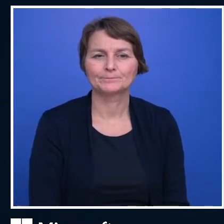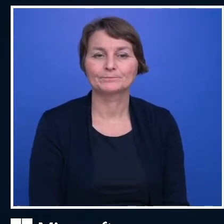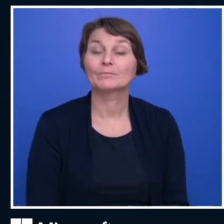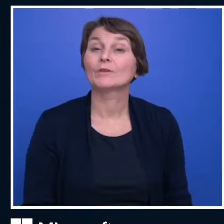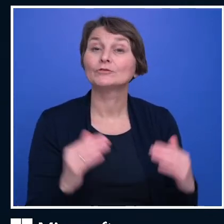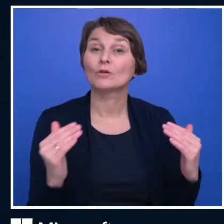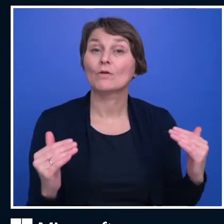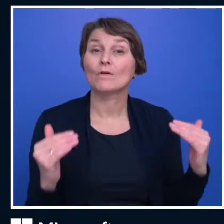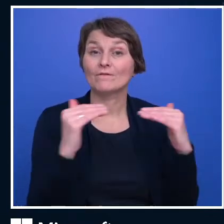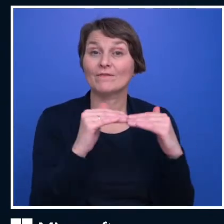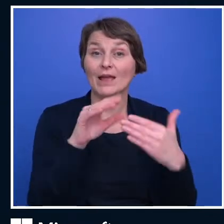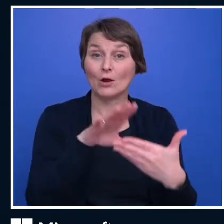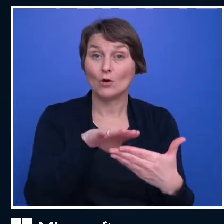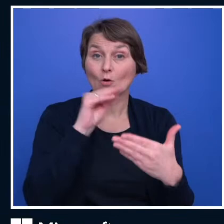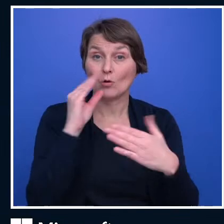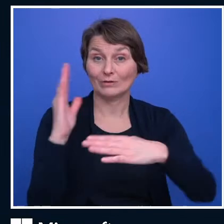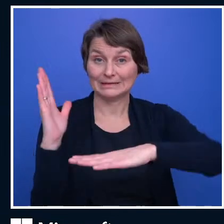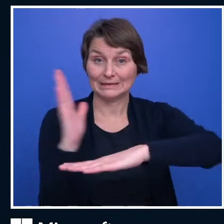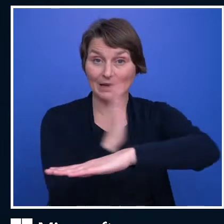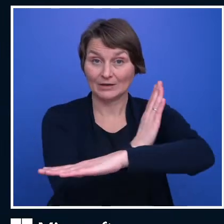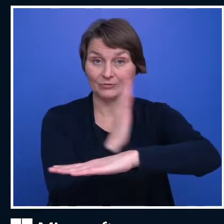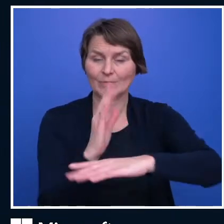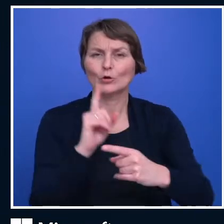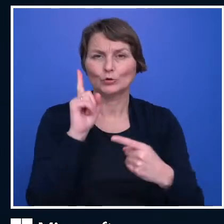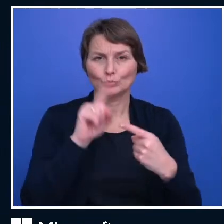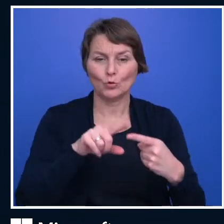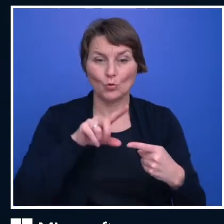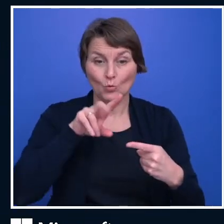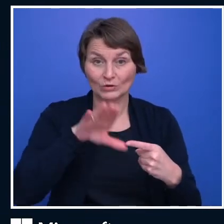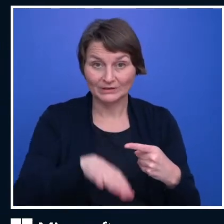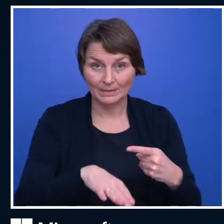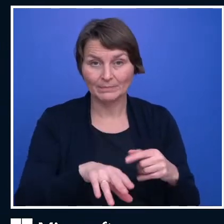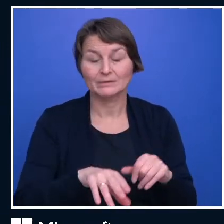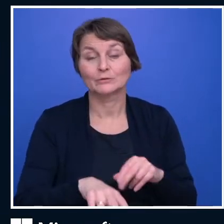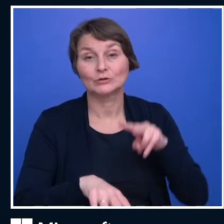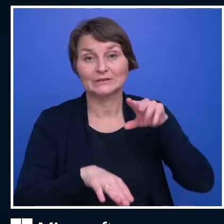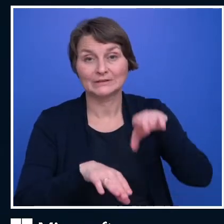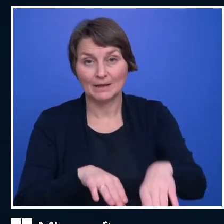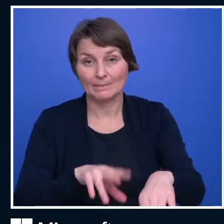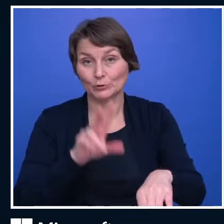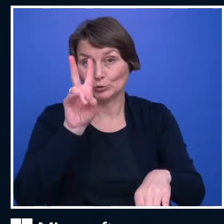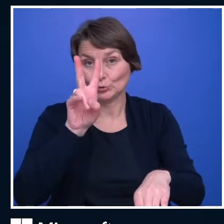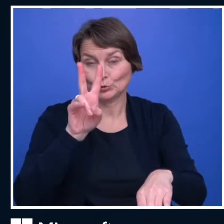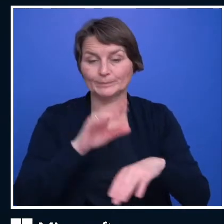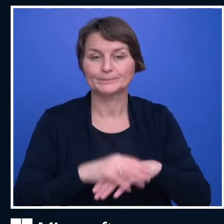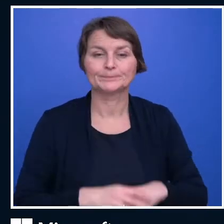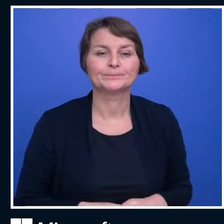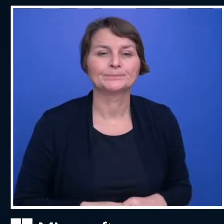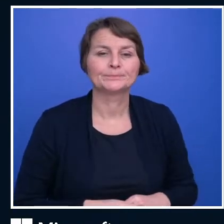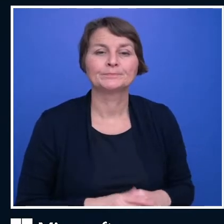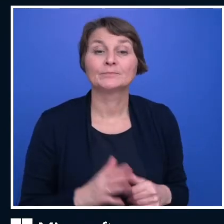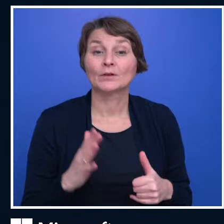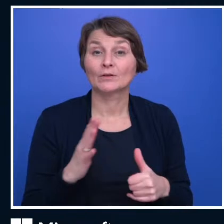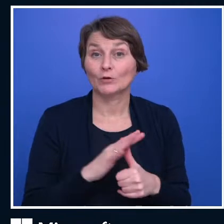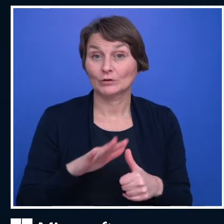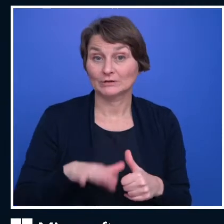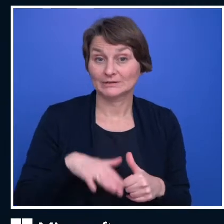need to complete 2 steps. So let's see what those 2 steps are. First off, it